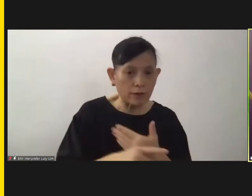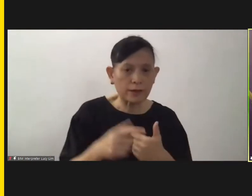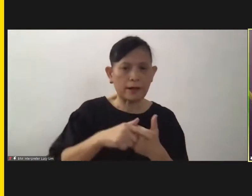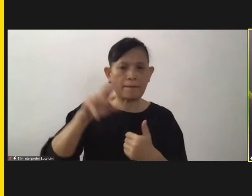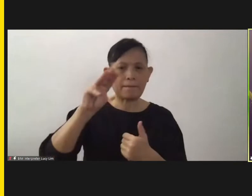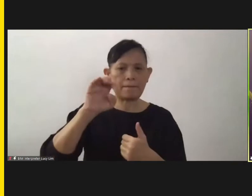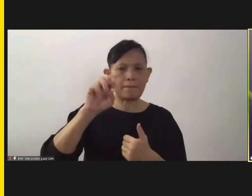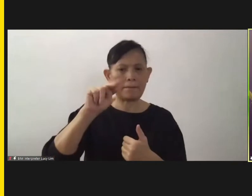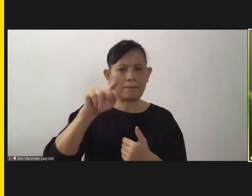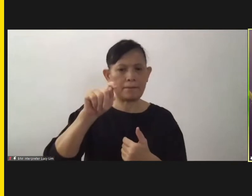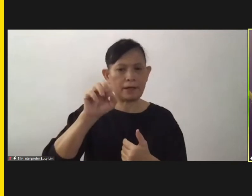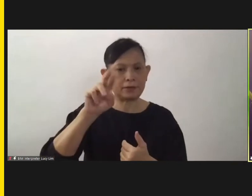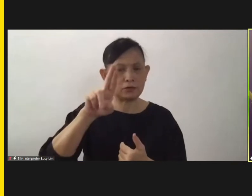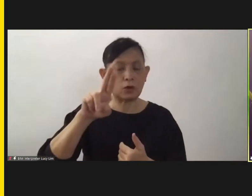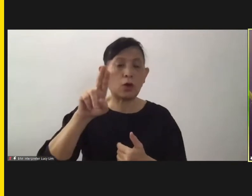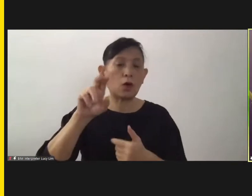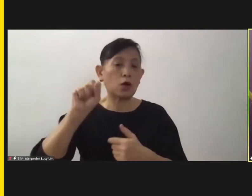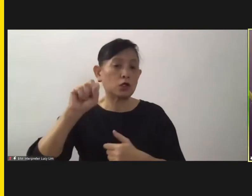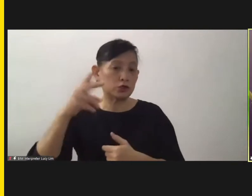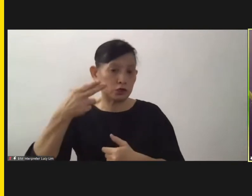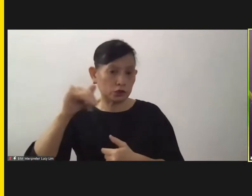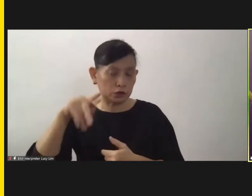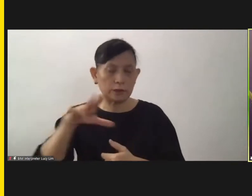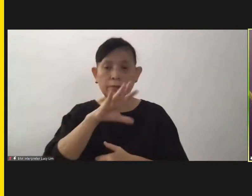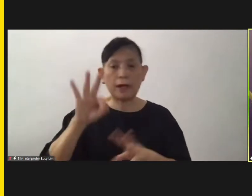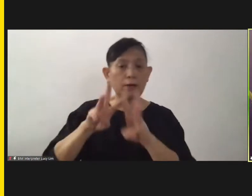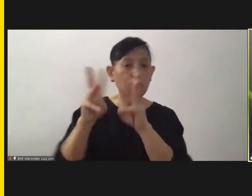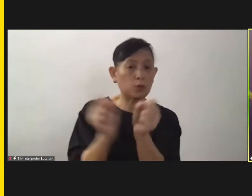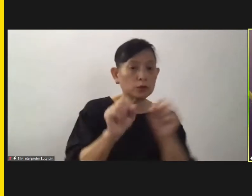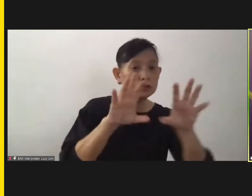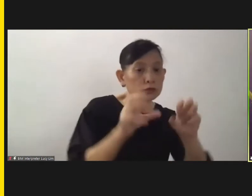and capacity building workshops that you do not want to